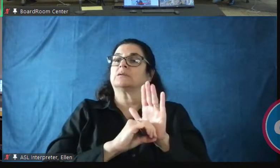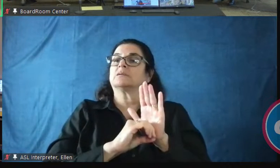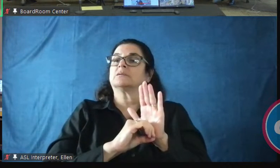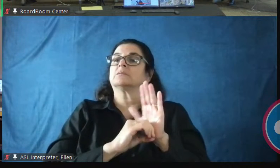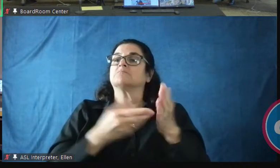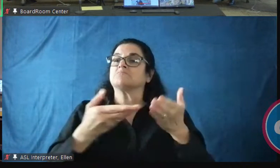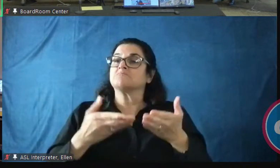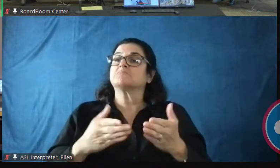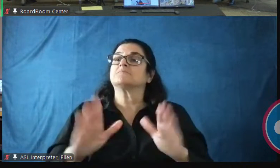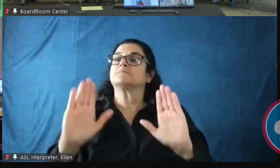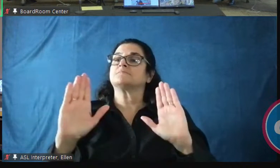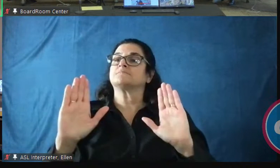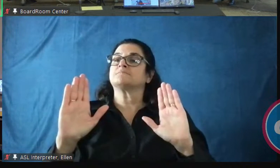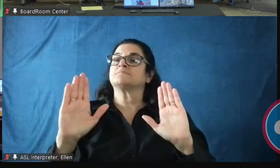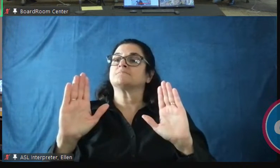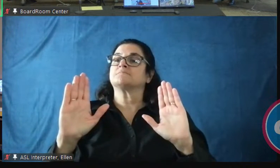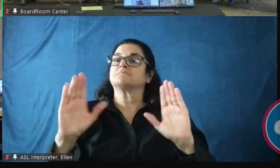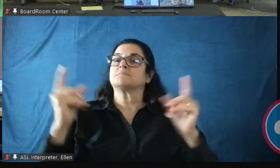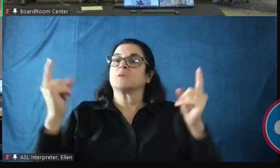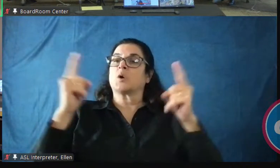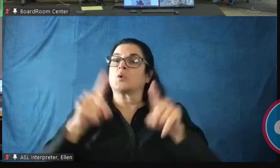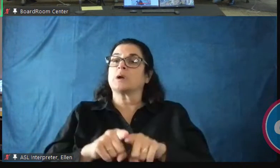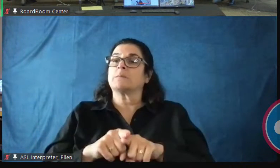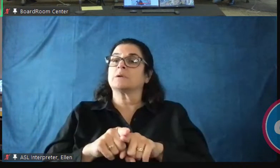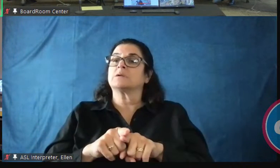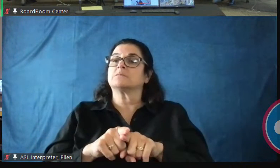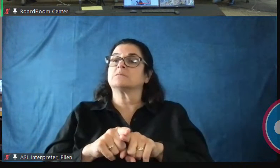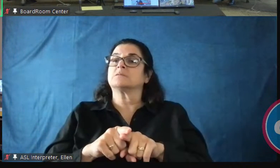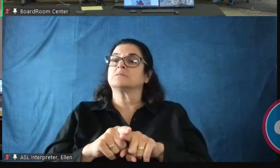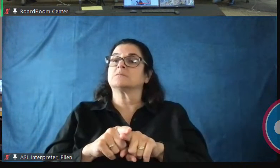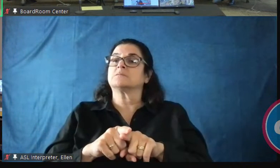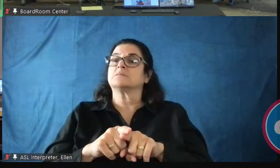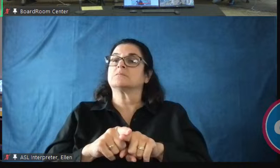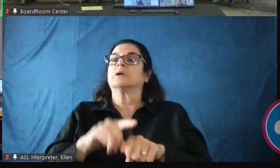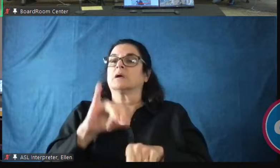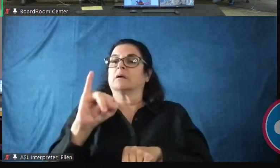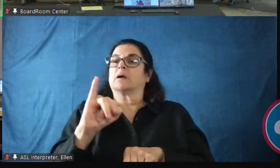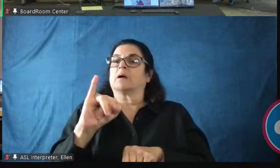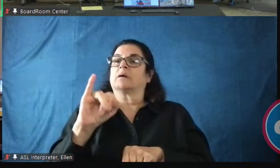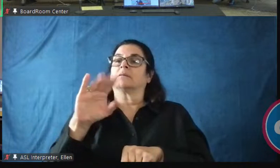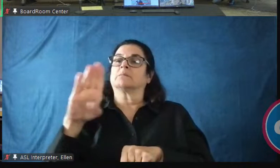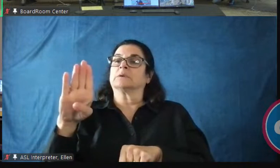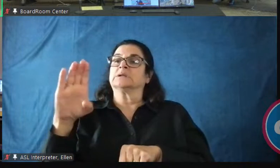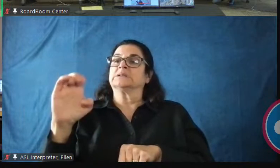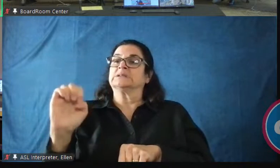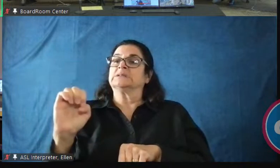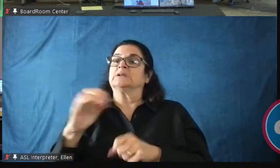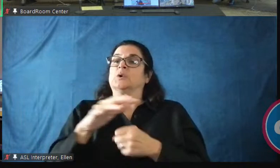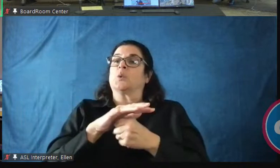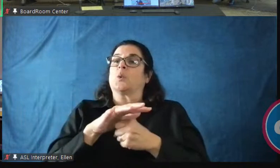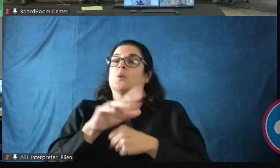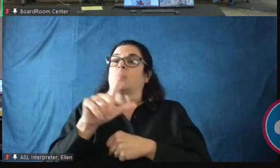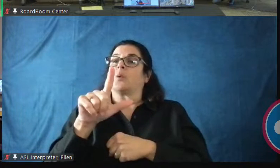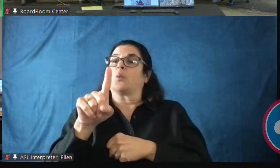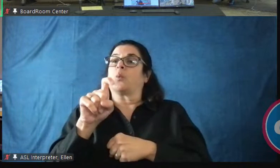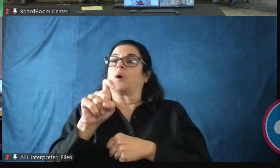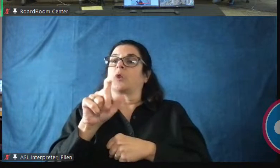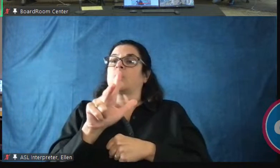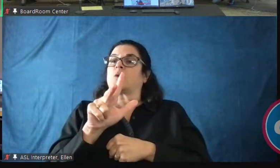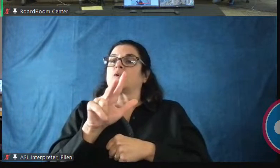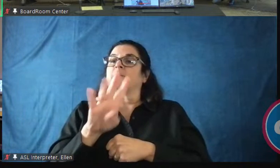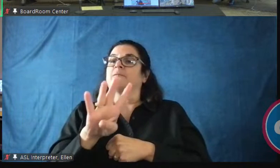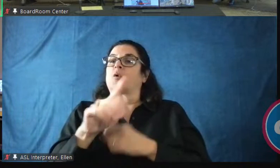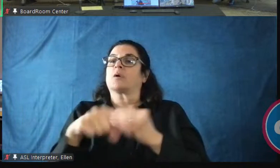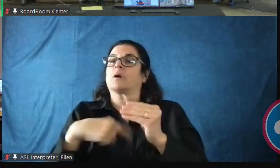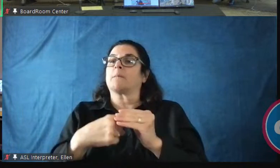the terms of a tentative agreement with the International Brotherhood of Electrical Workers, Local 134, pending the rail